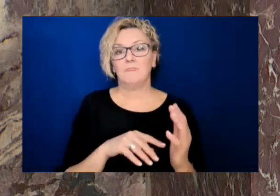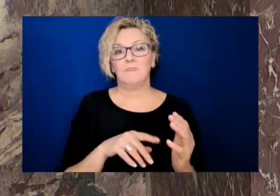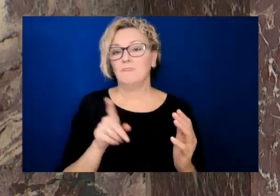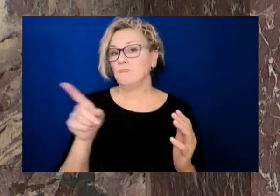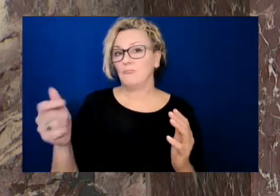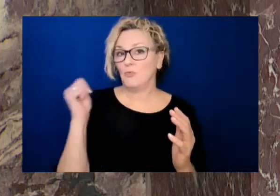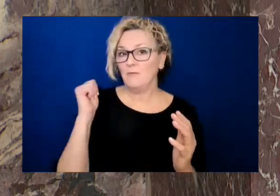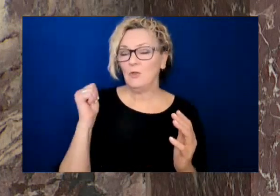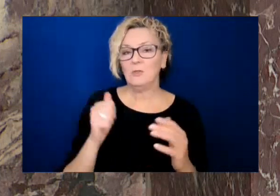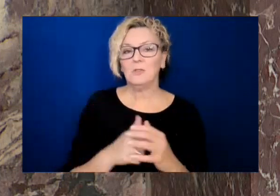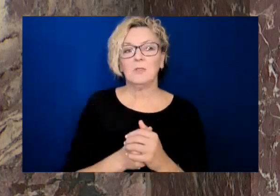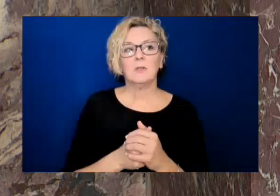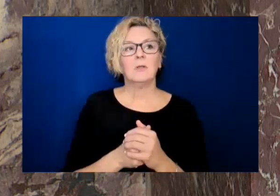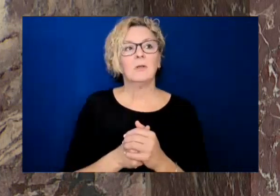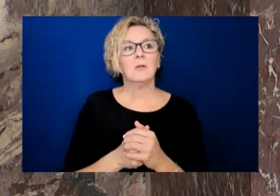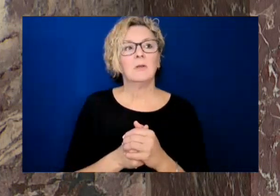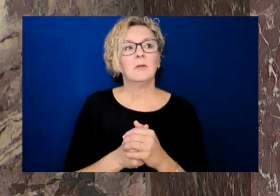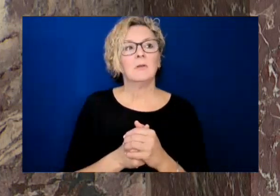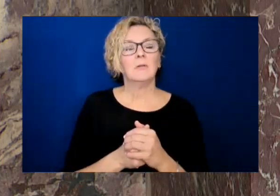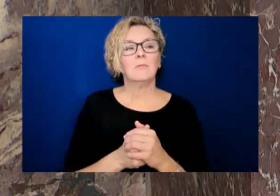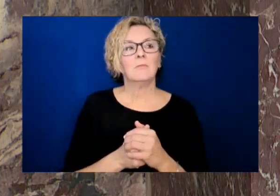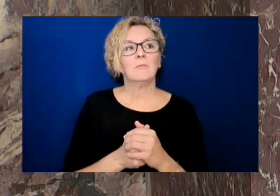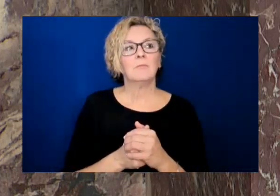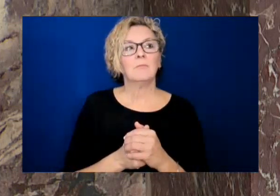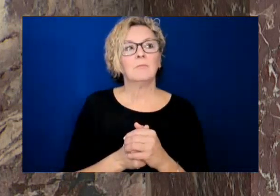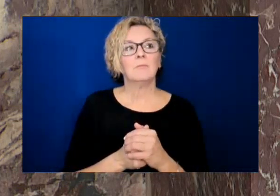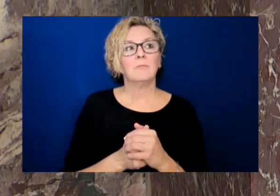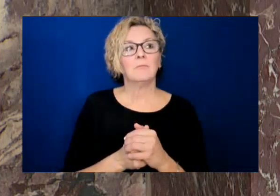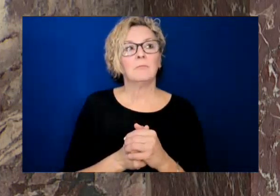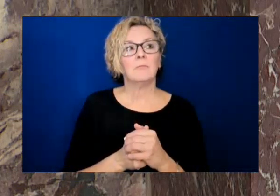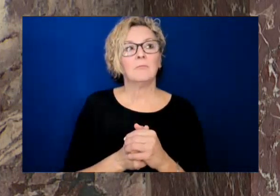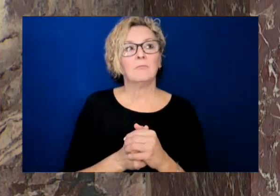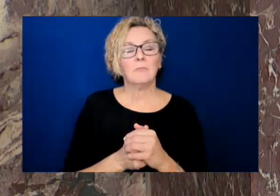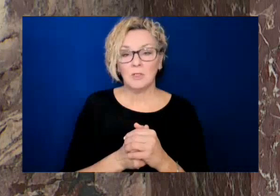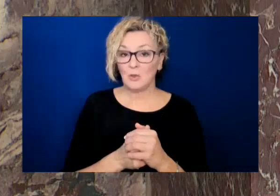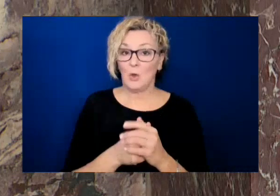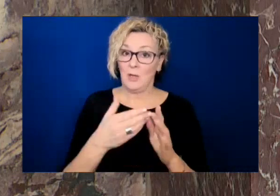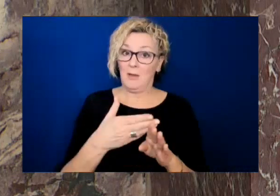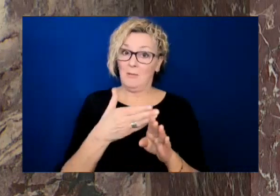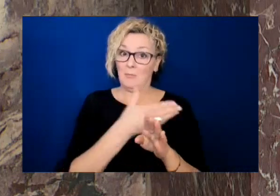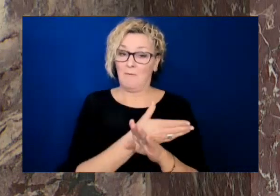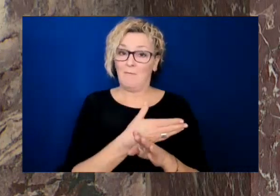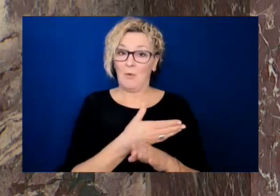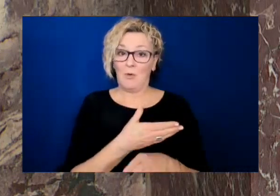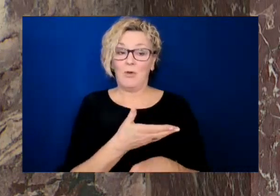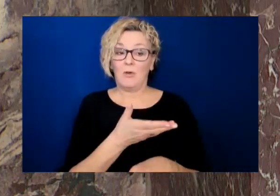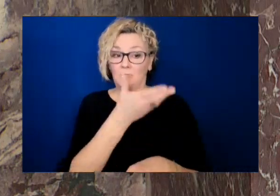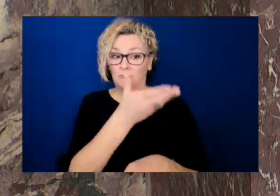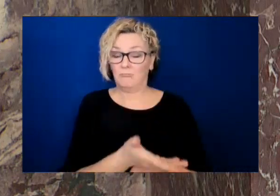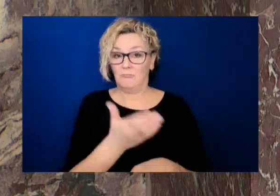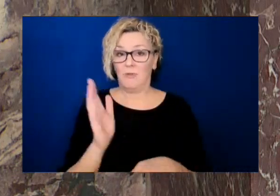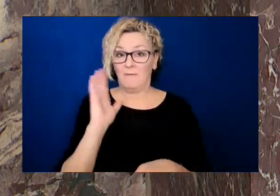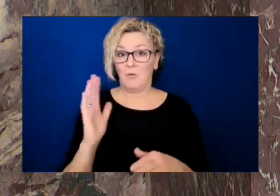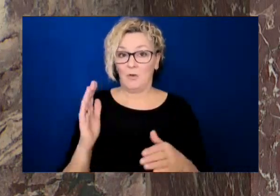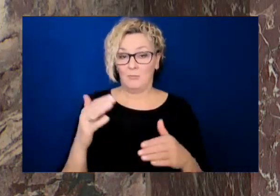before the former finance minister's announcement of her departure from this government